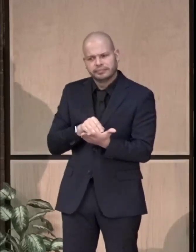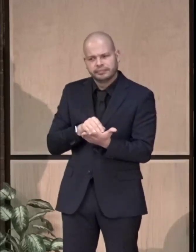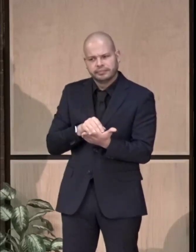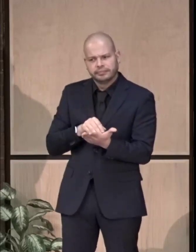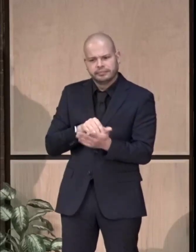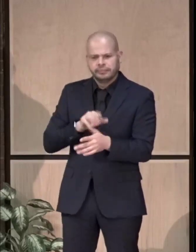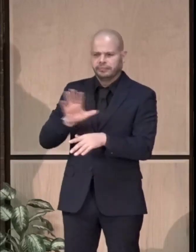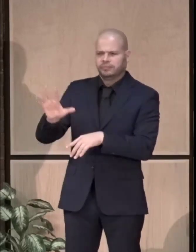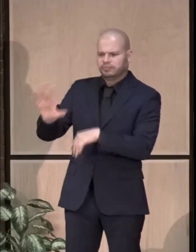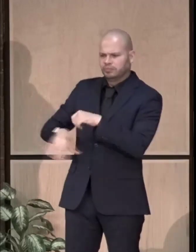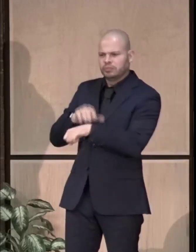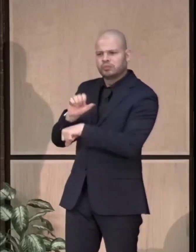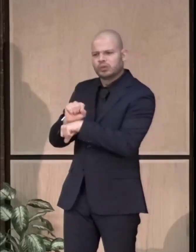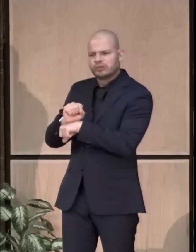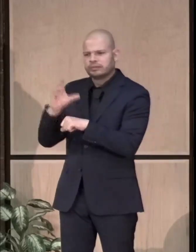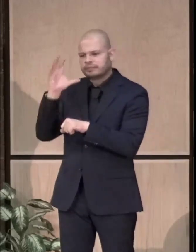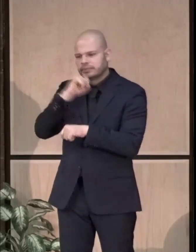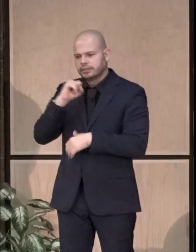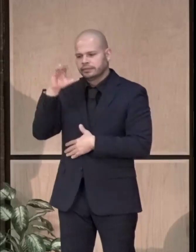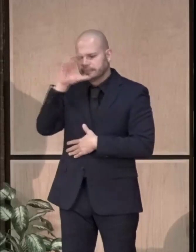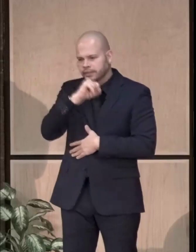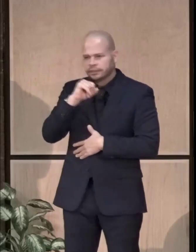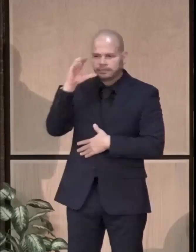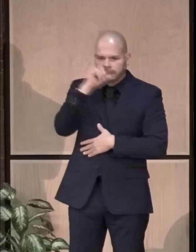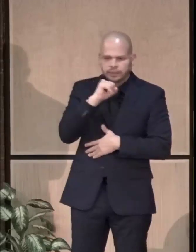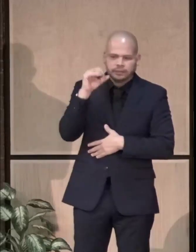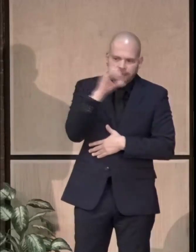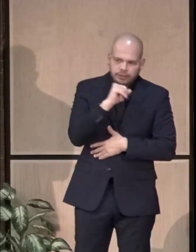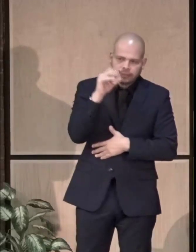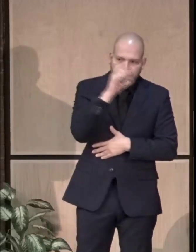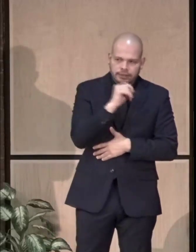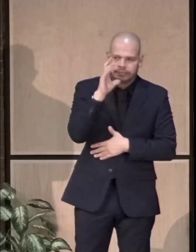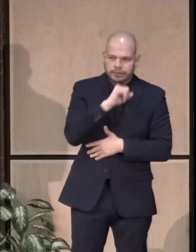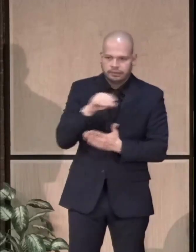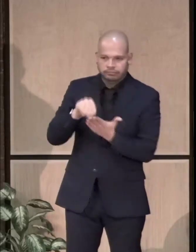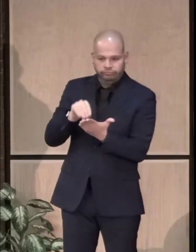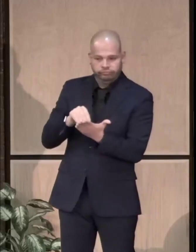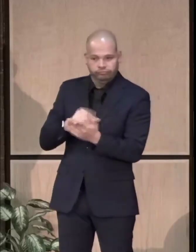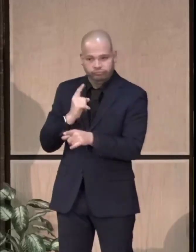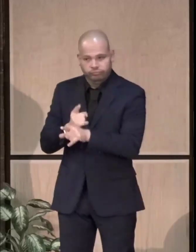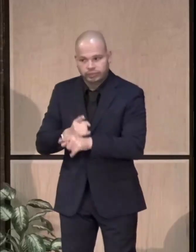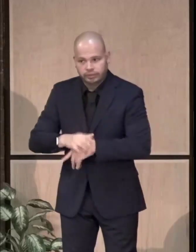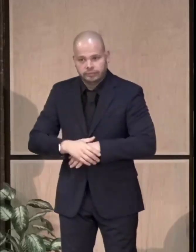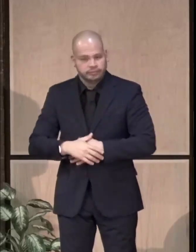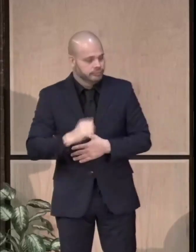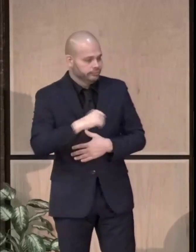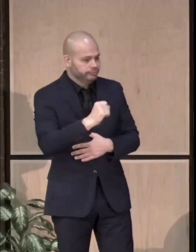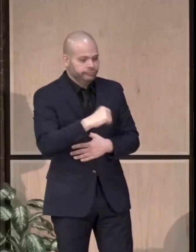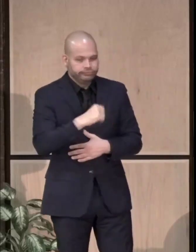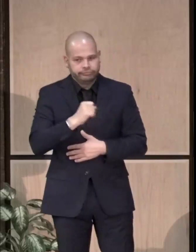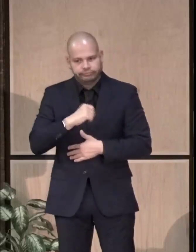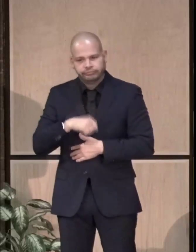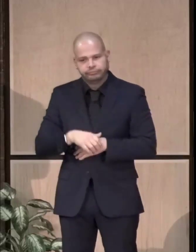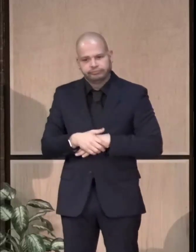It does. Okay. Now, let me ask you about the absences from the battle